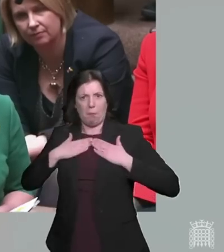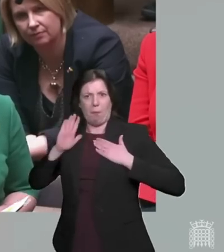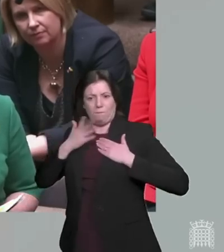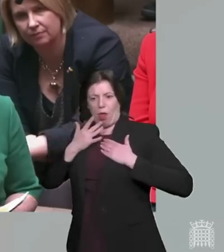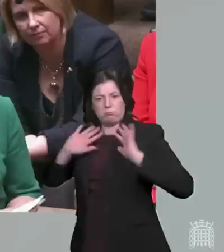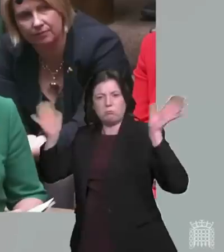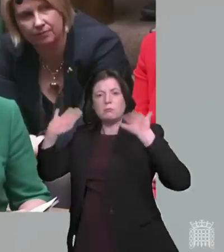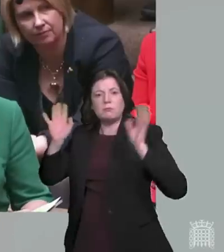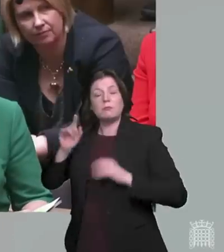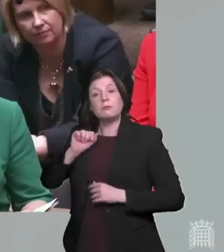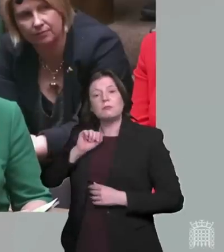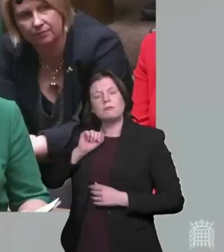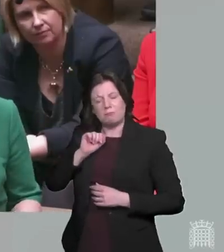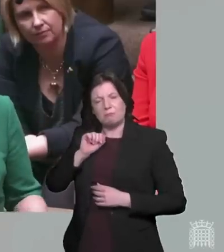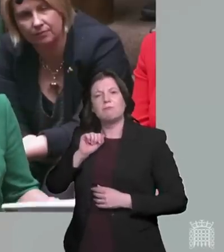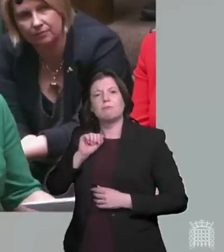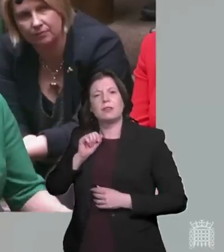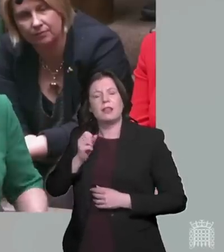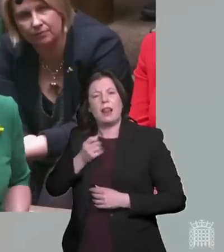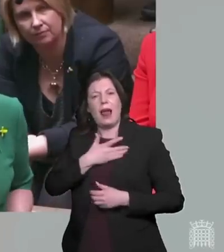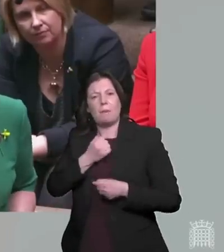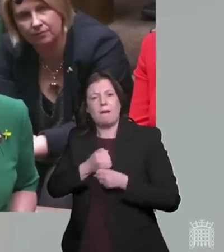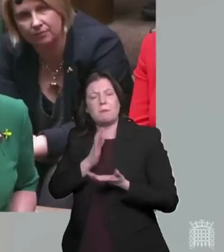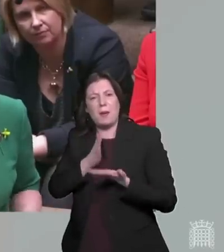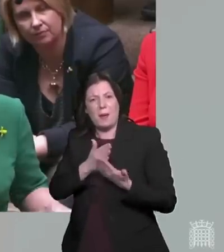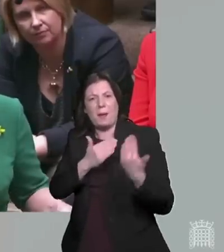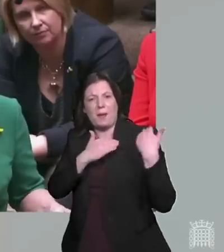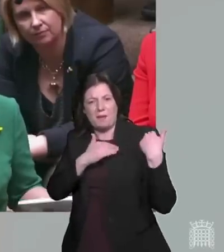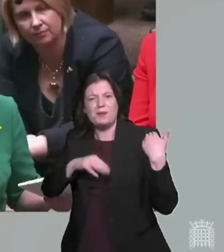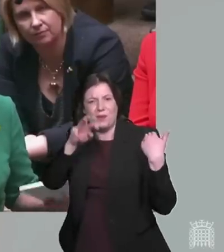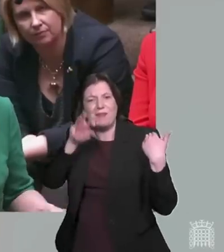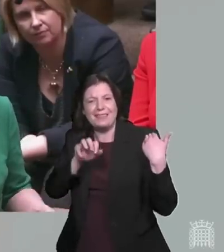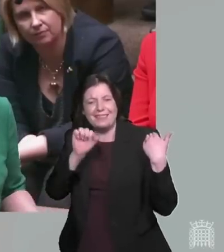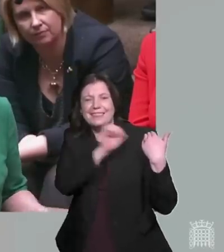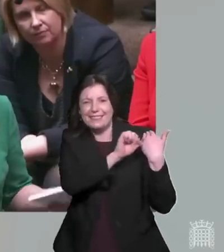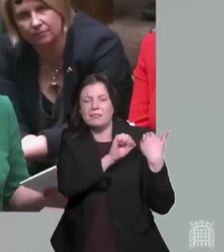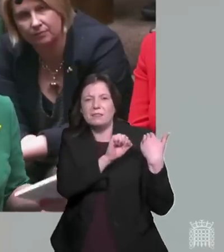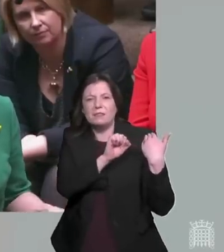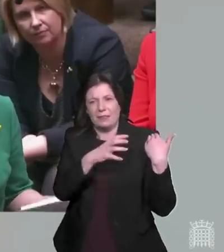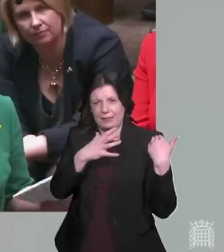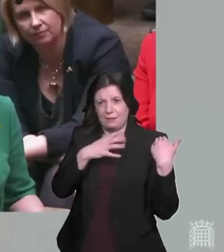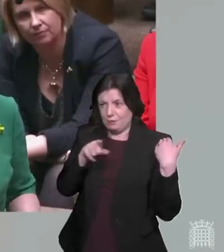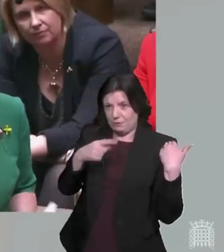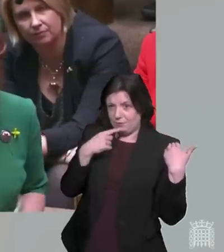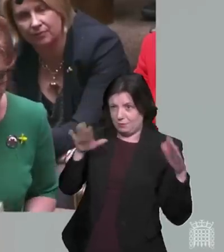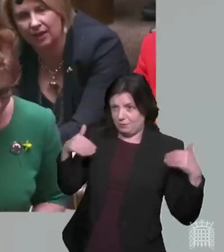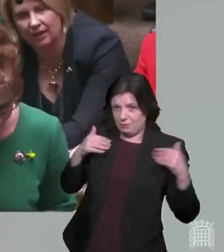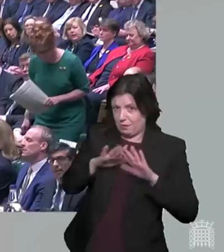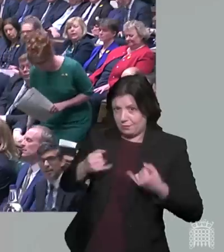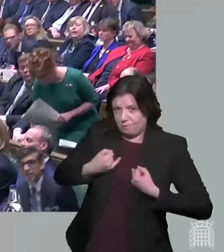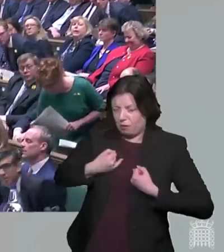that Labour run the NHS in North Wales, can you suggest to the people of North Wales whose fault it is and who should put it